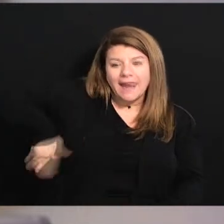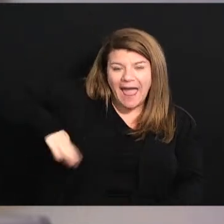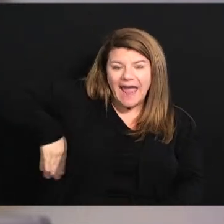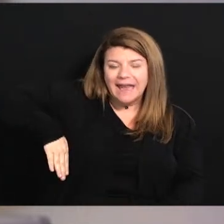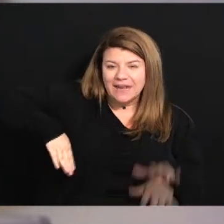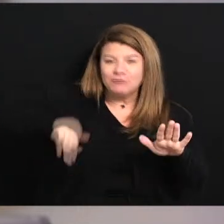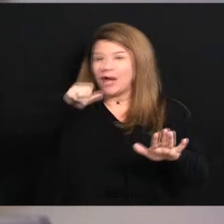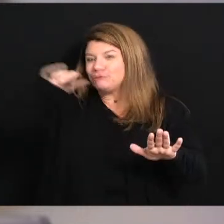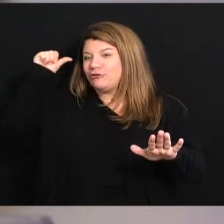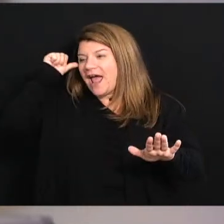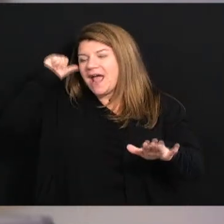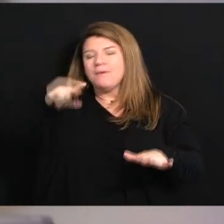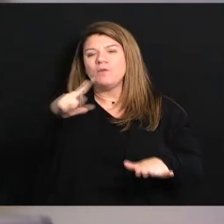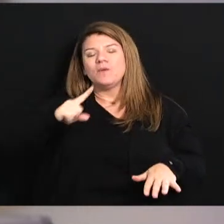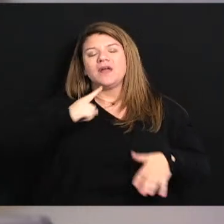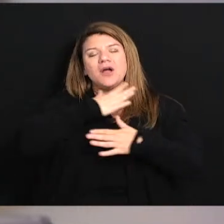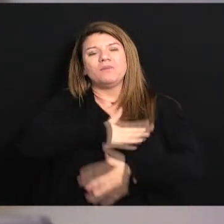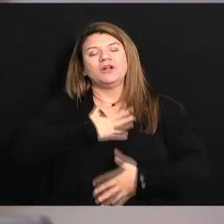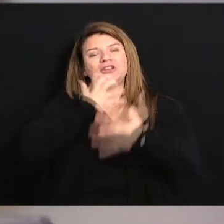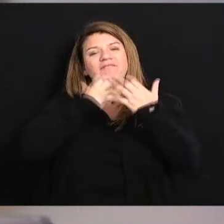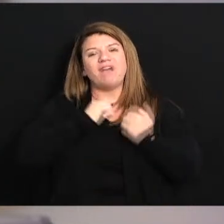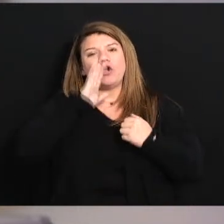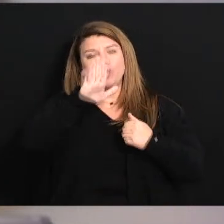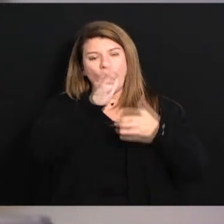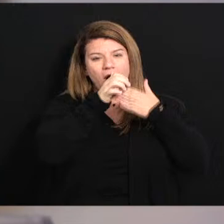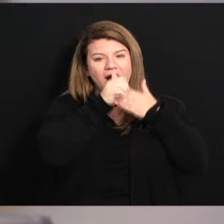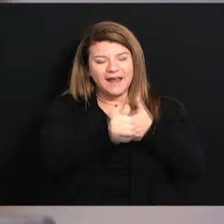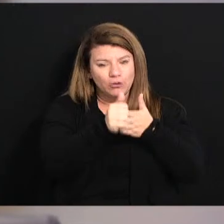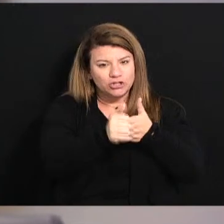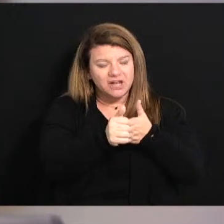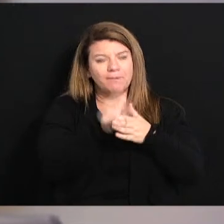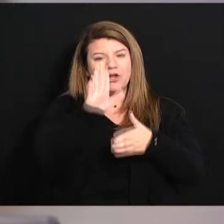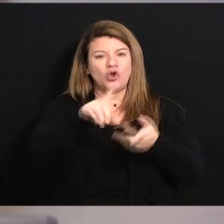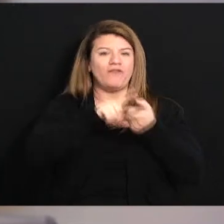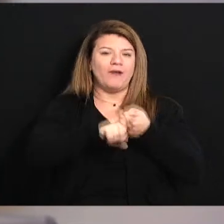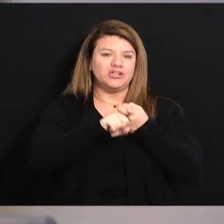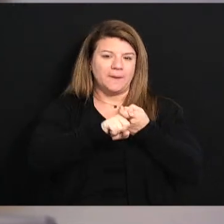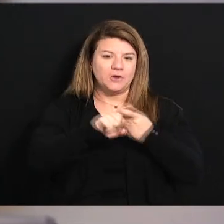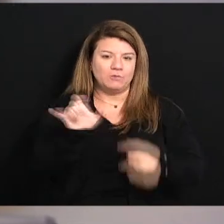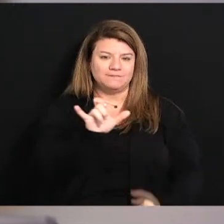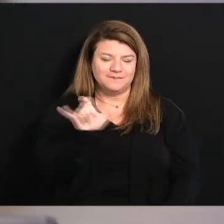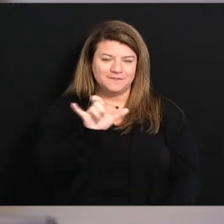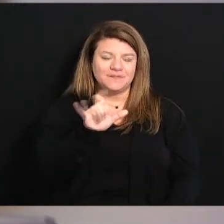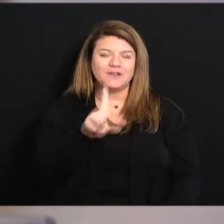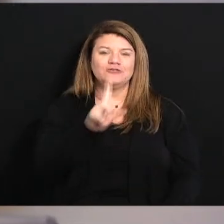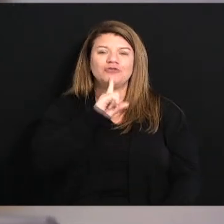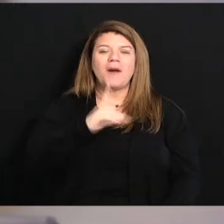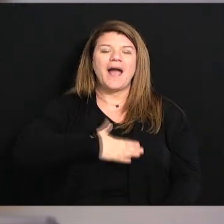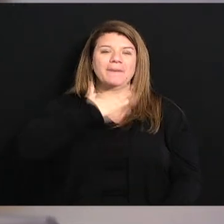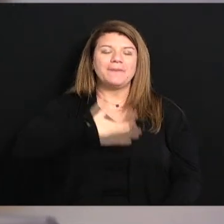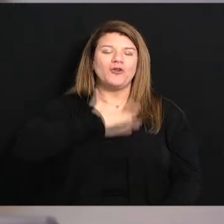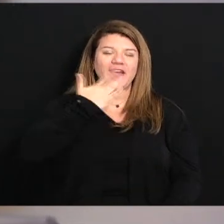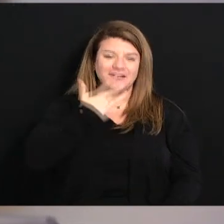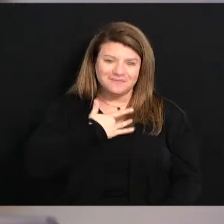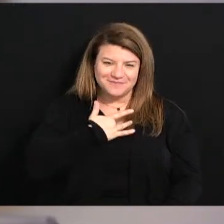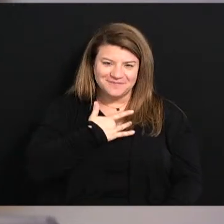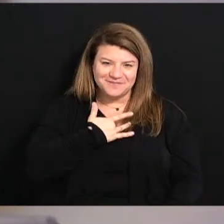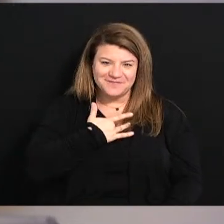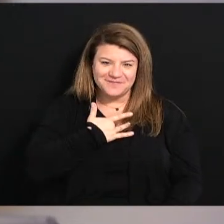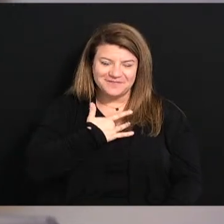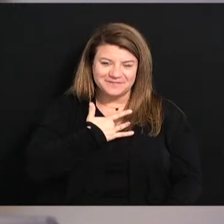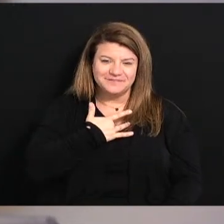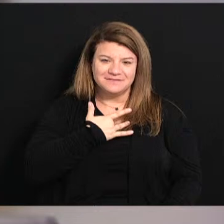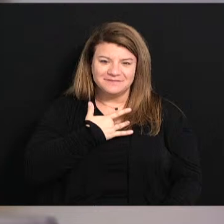much appreciate and value your leadership and your friendship. So happy birthday, and